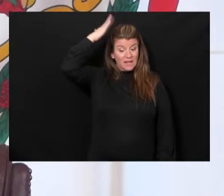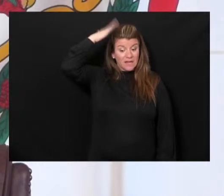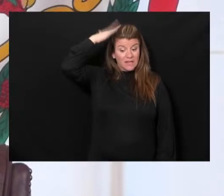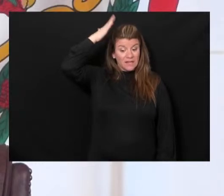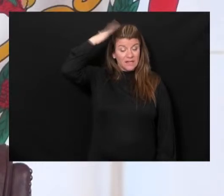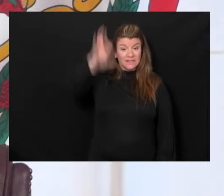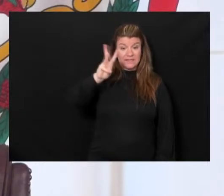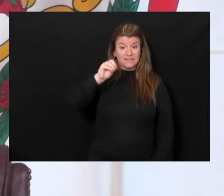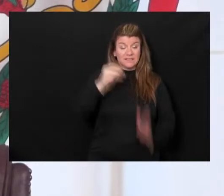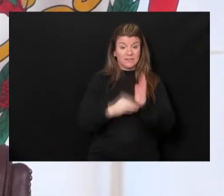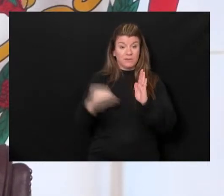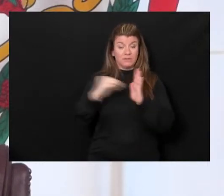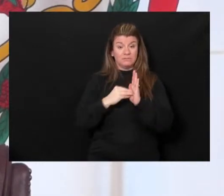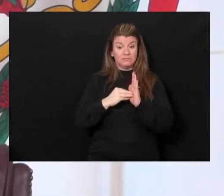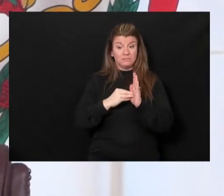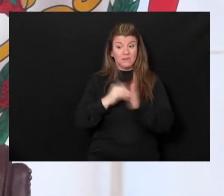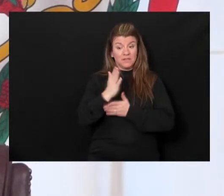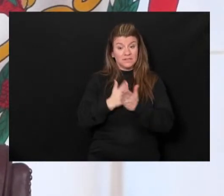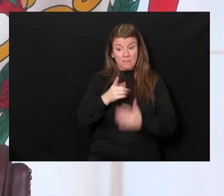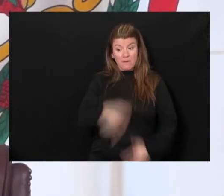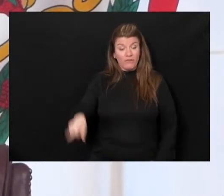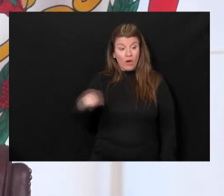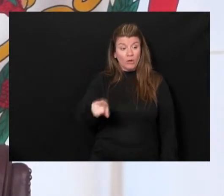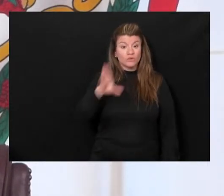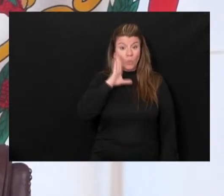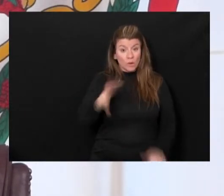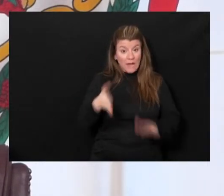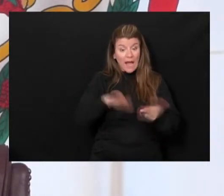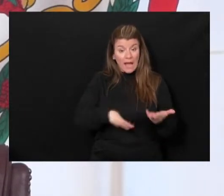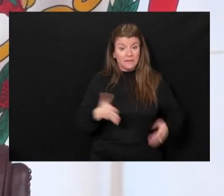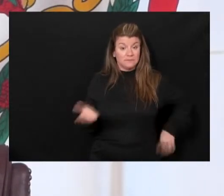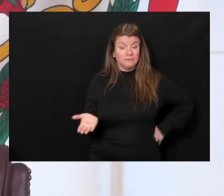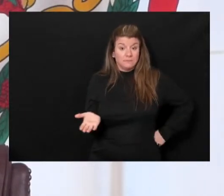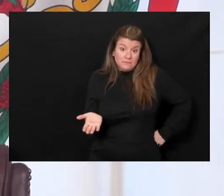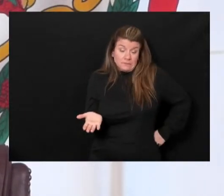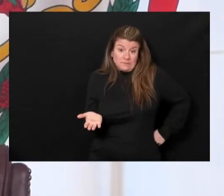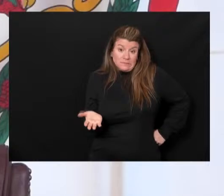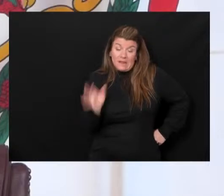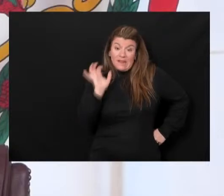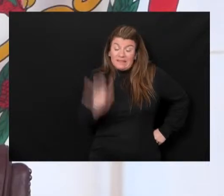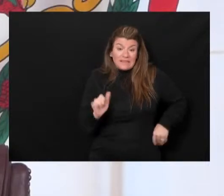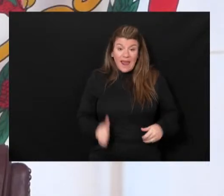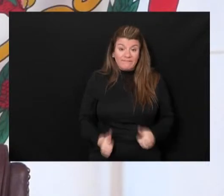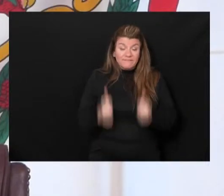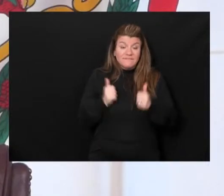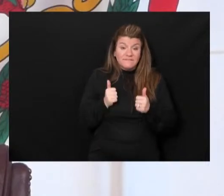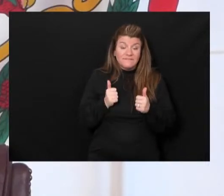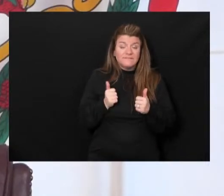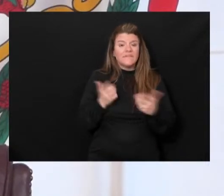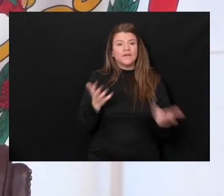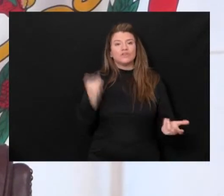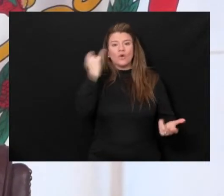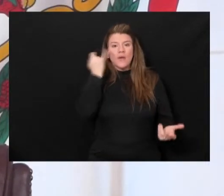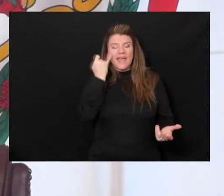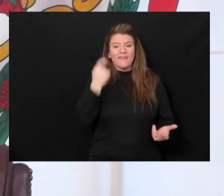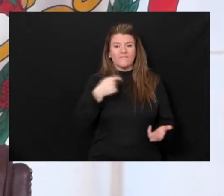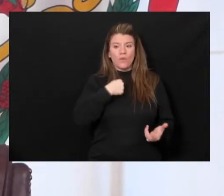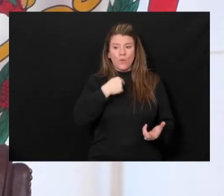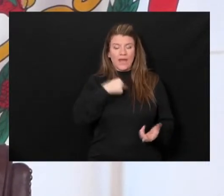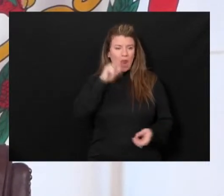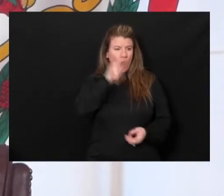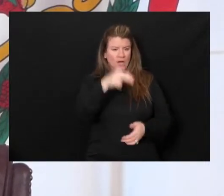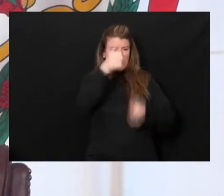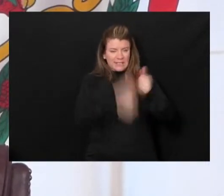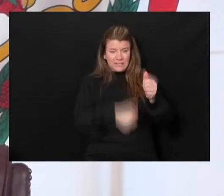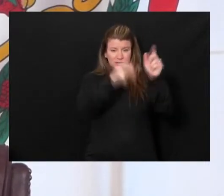people, some of those people are going to die. That's all there is to it. So if we go by every one of those people,